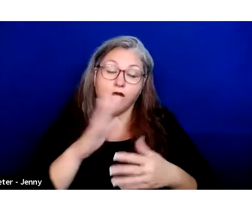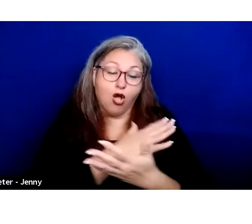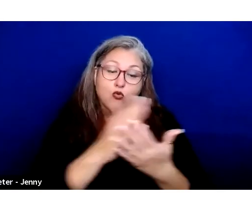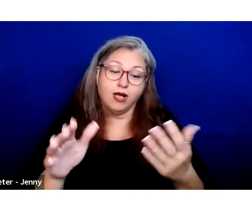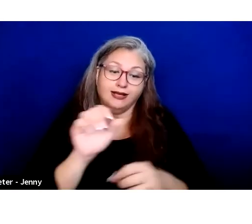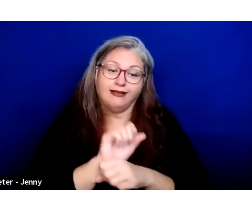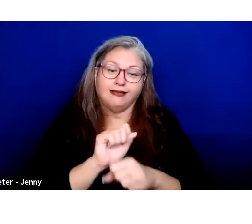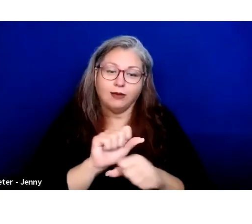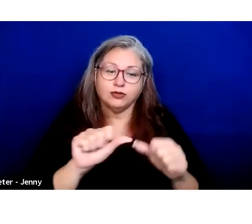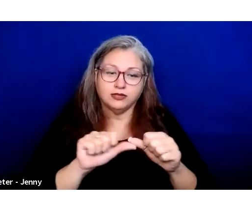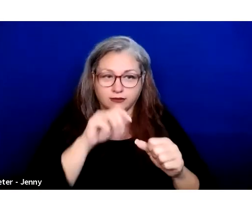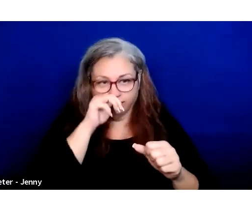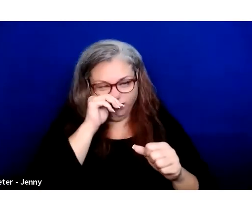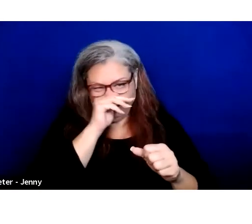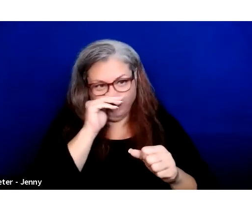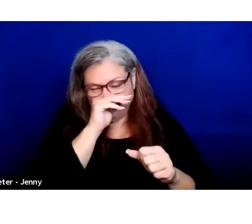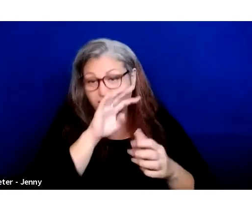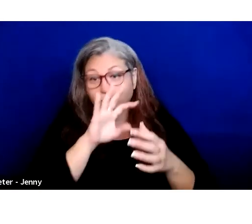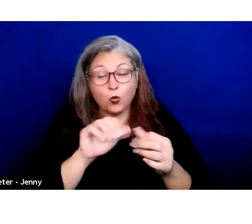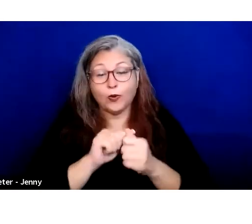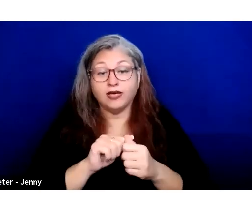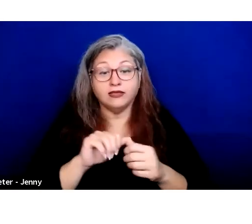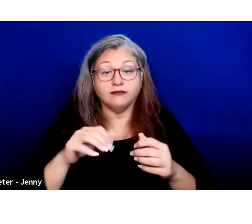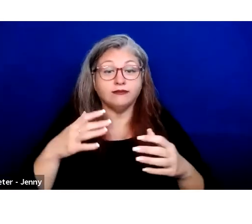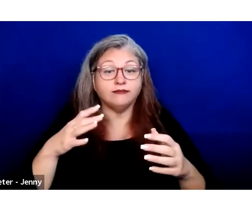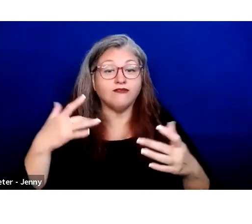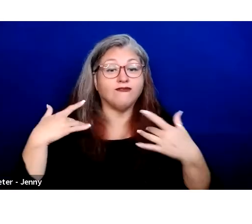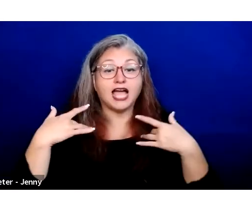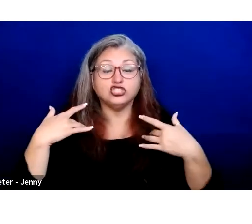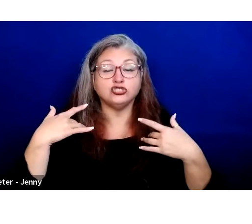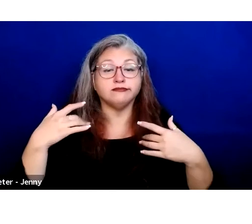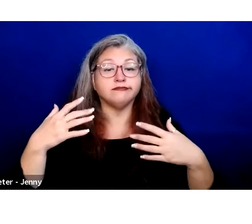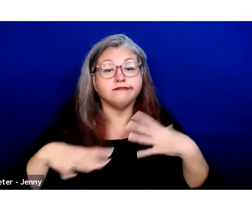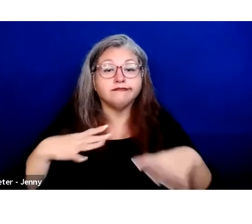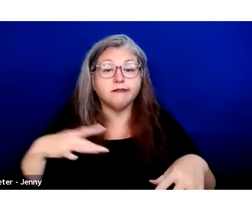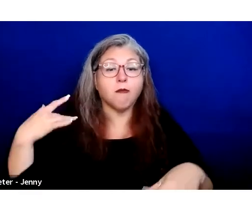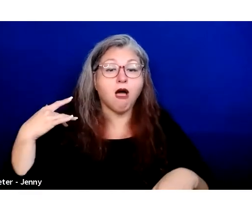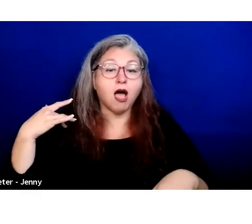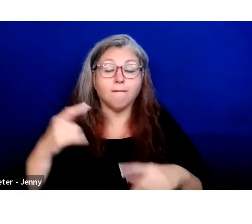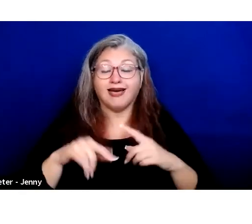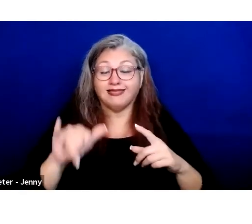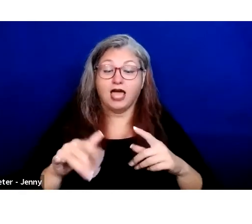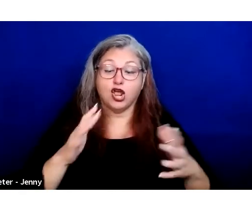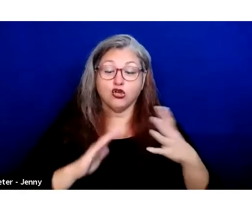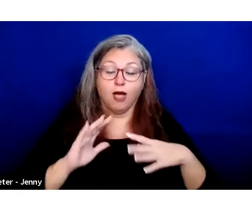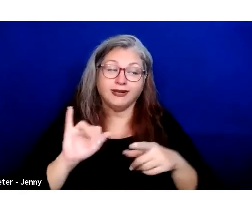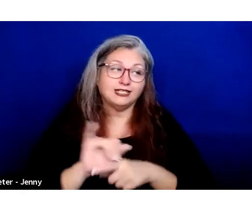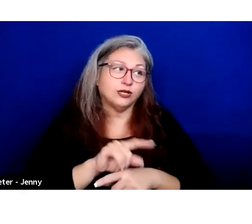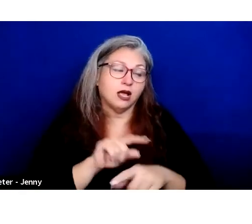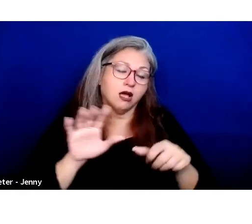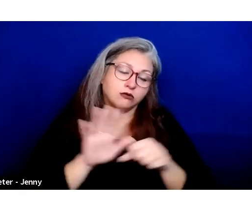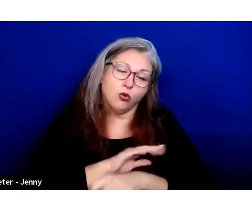we can talk about this with fashion modeling as well. But the garment industry has historically